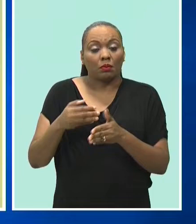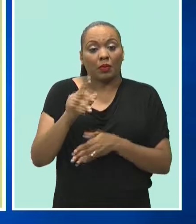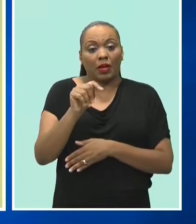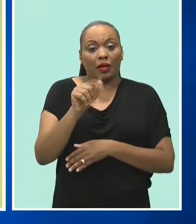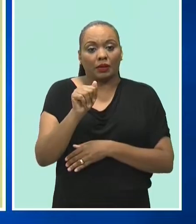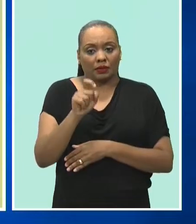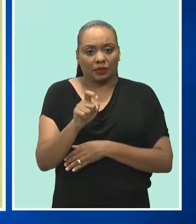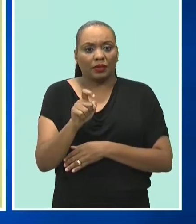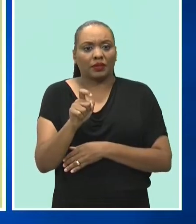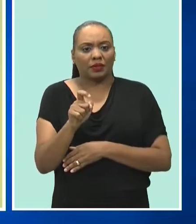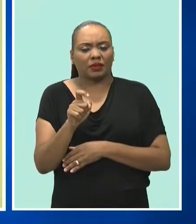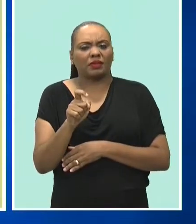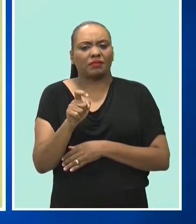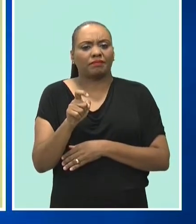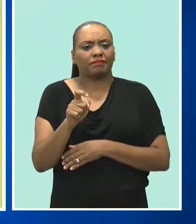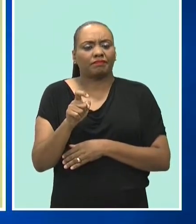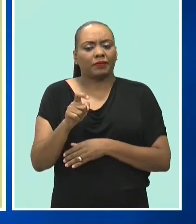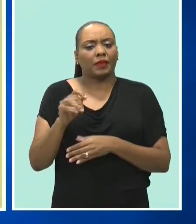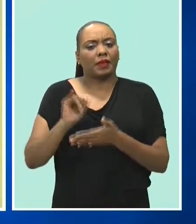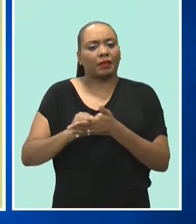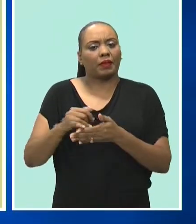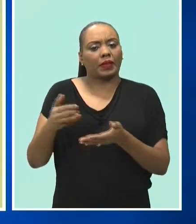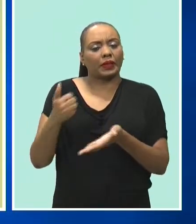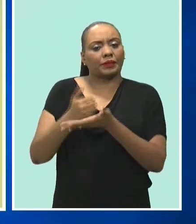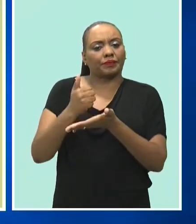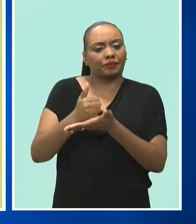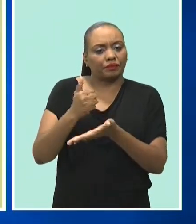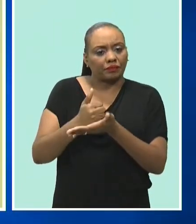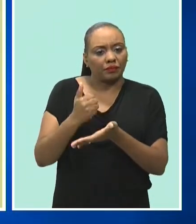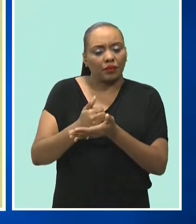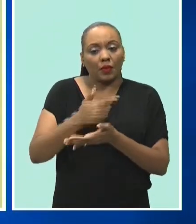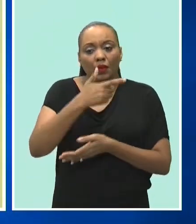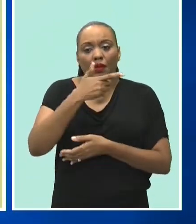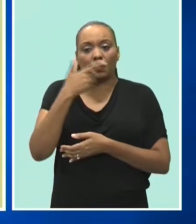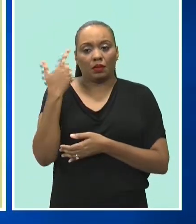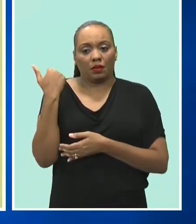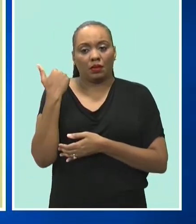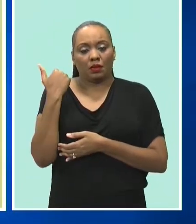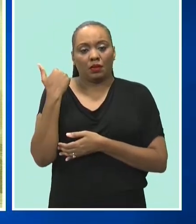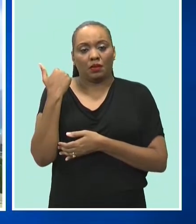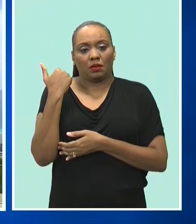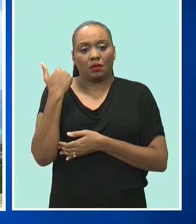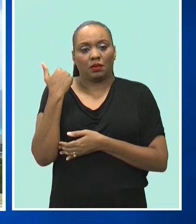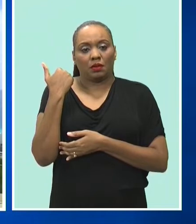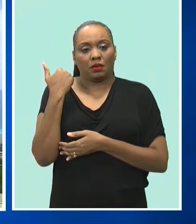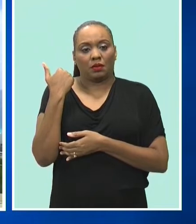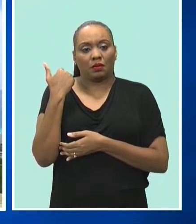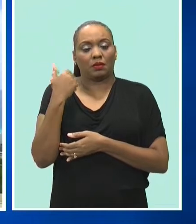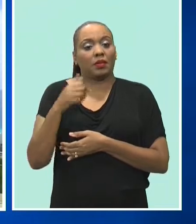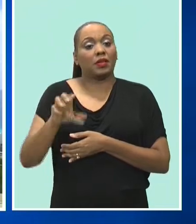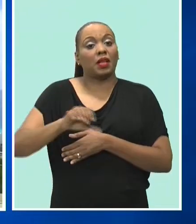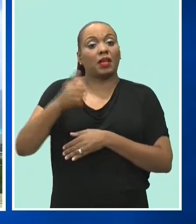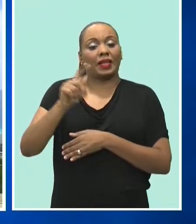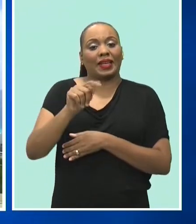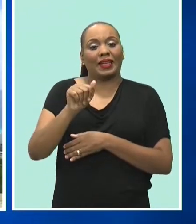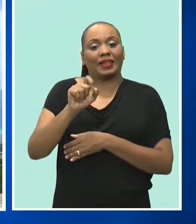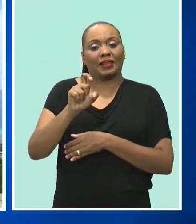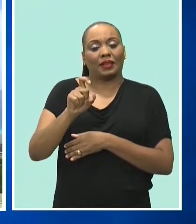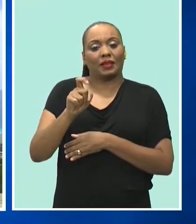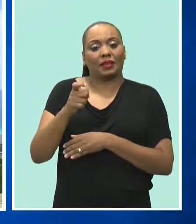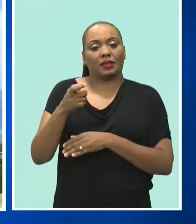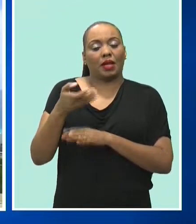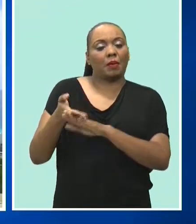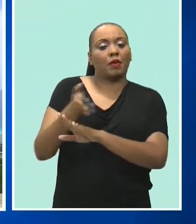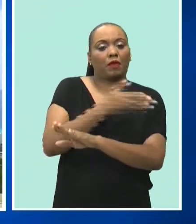boosted indirect taxes in the absence of the repealed National Social Responsibility Levy. However, excises were relatively